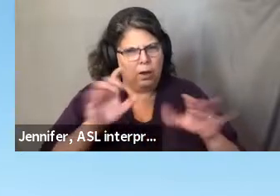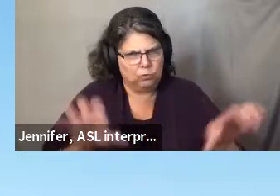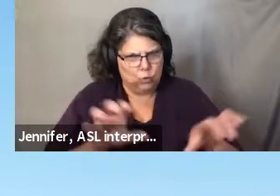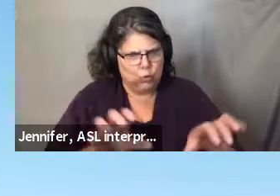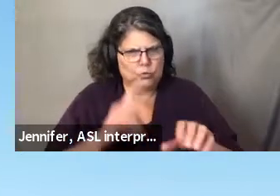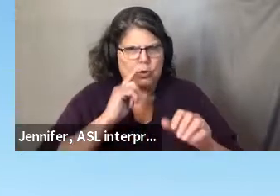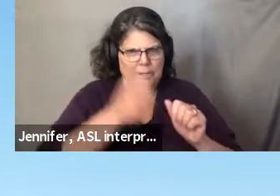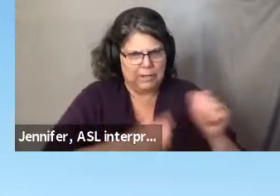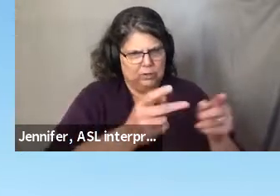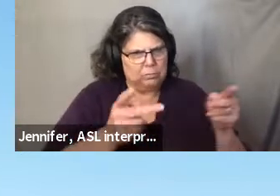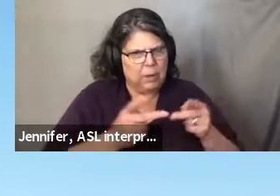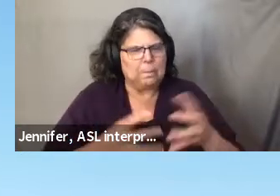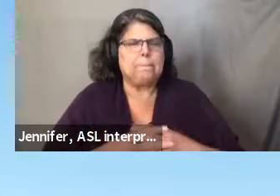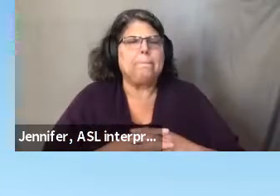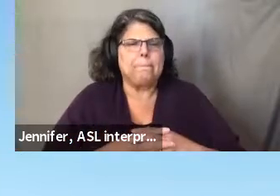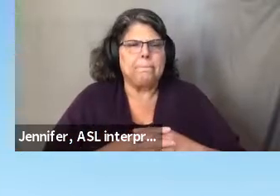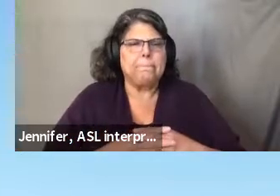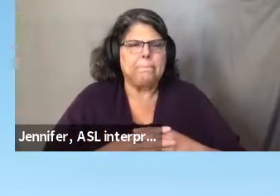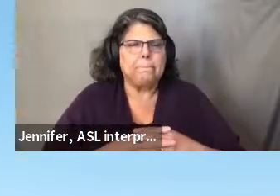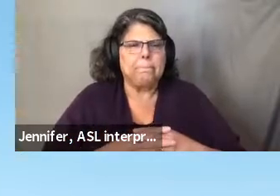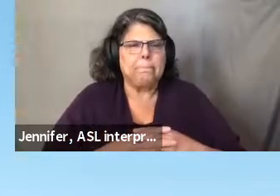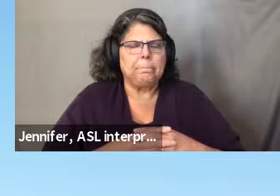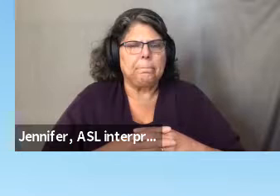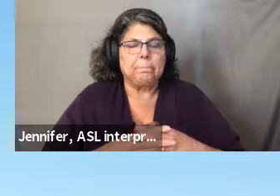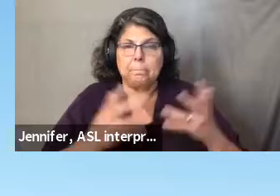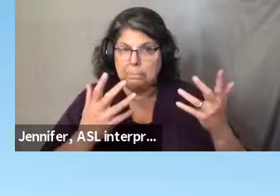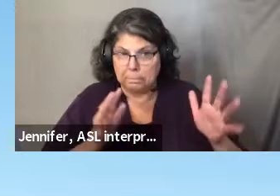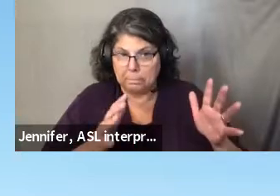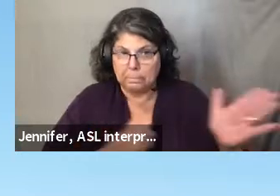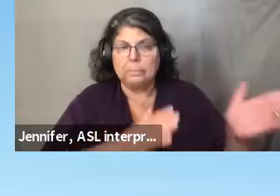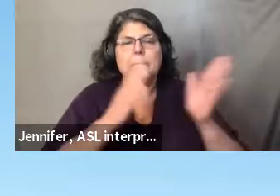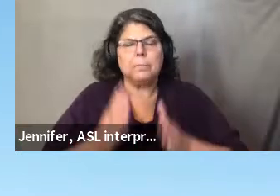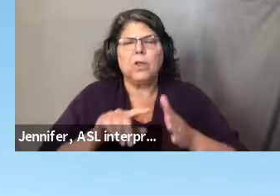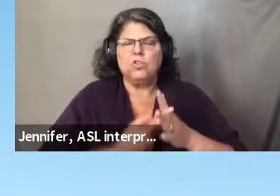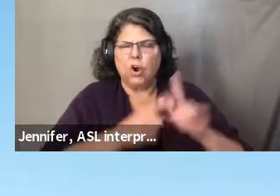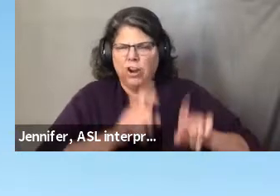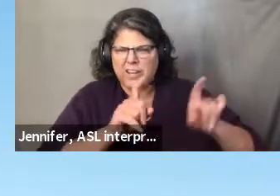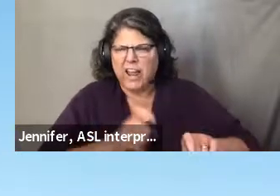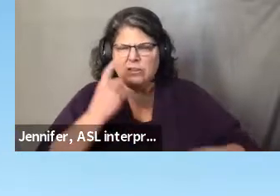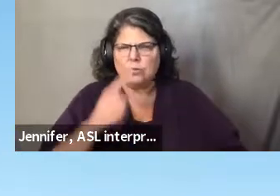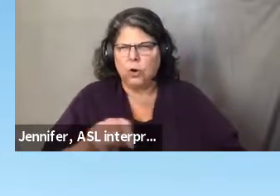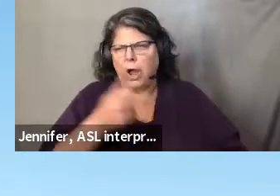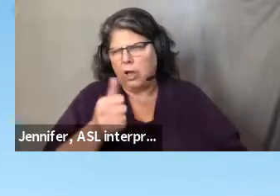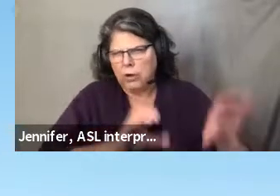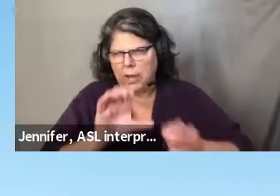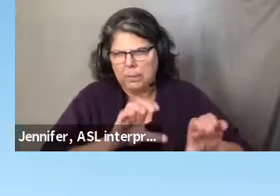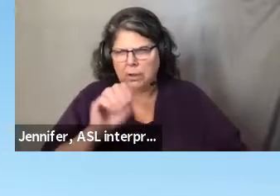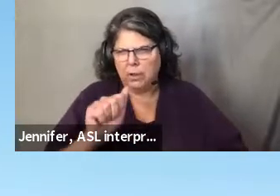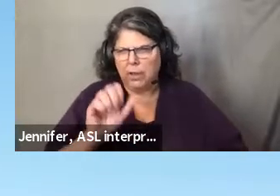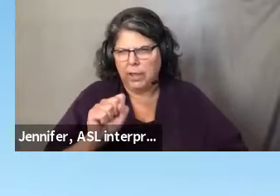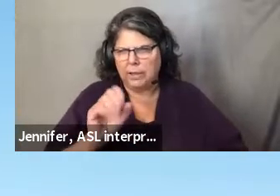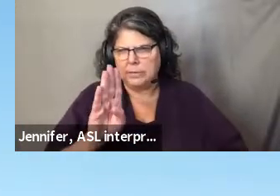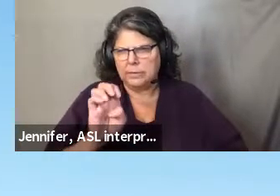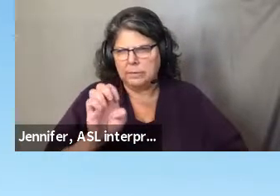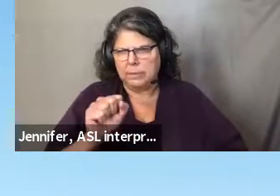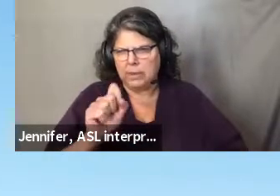APNs. Then the first step is to go in for asbestos testing. Again, we'll go into greater detail on that in